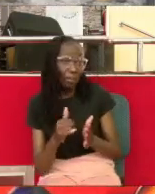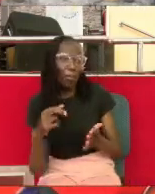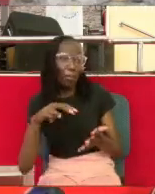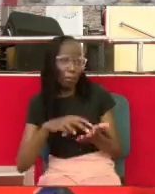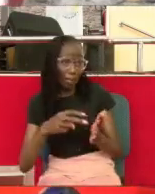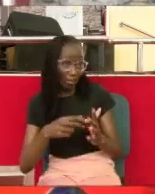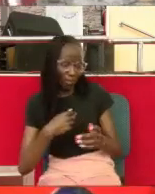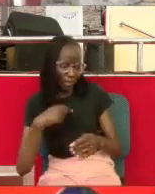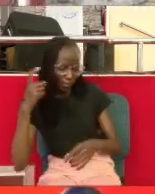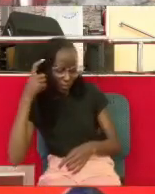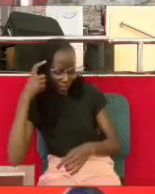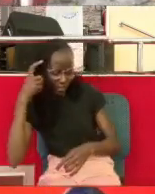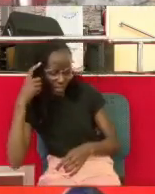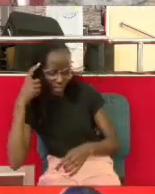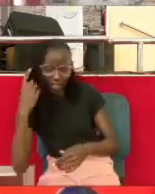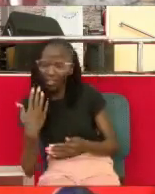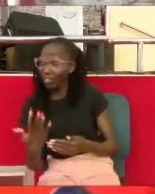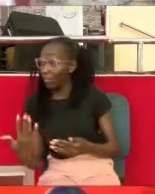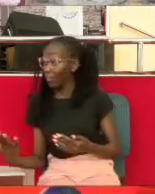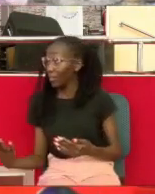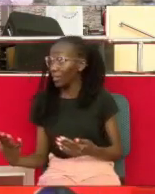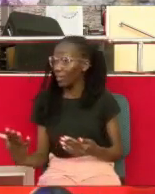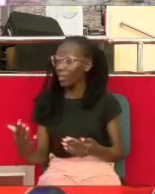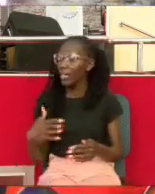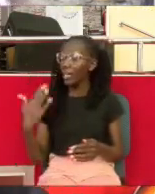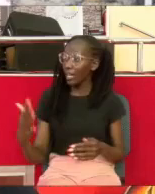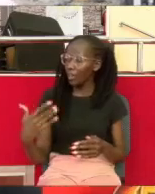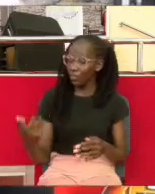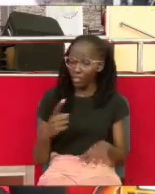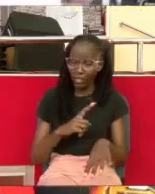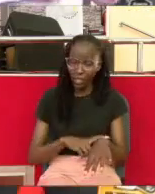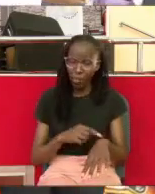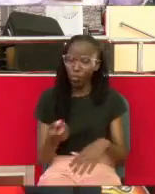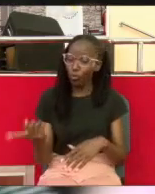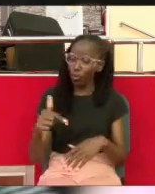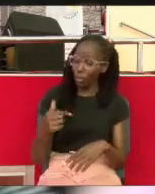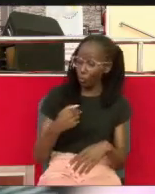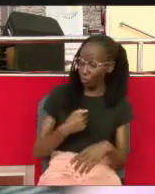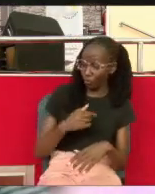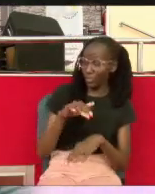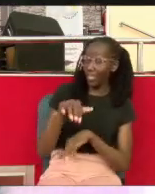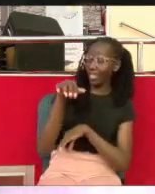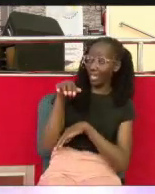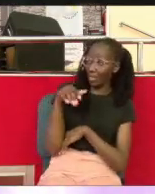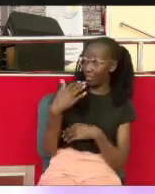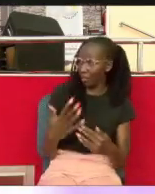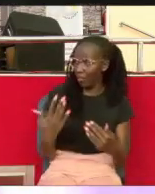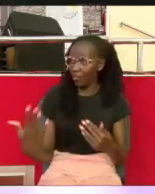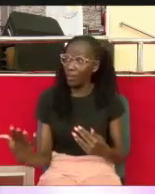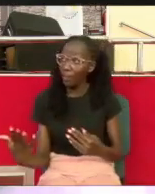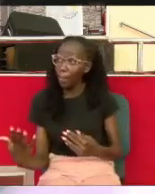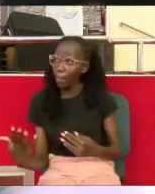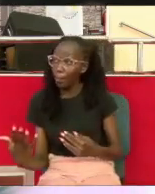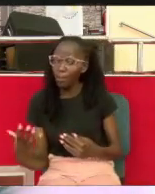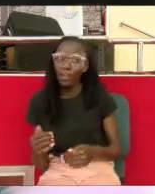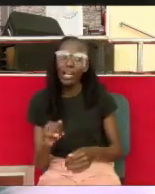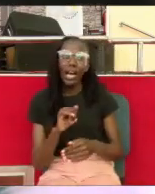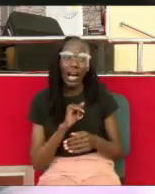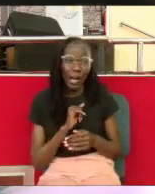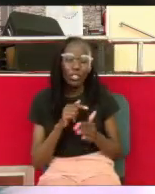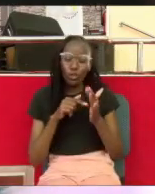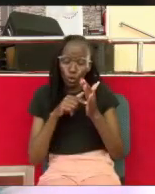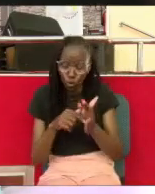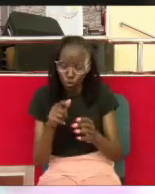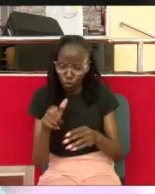something. Like every other moment he will come to me asking for something, I have to prove I'm